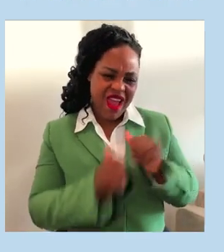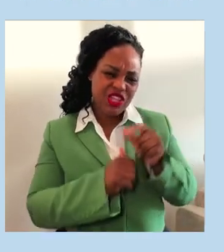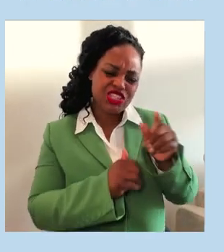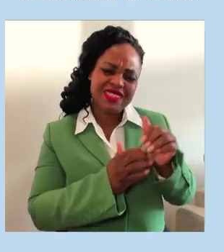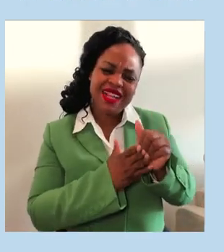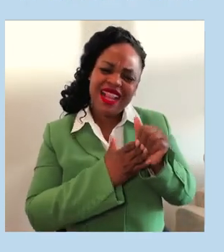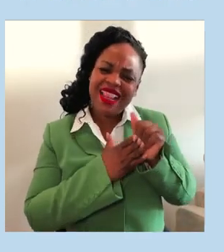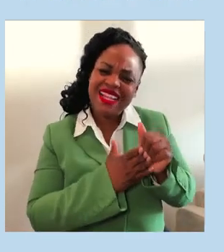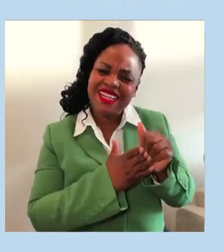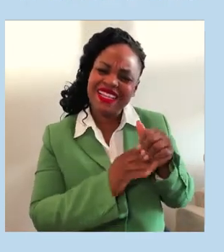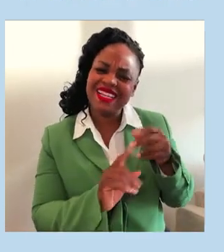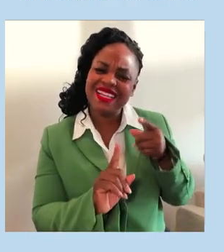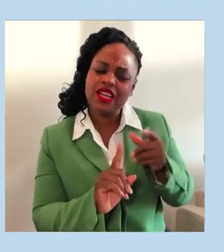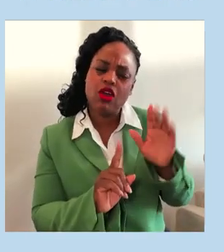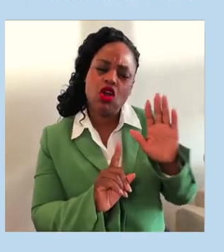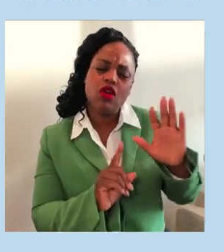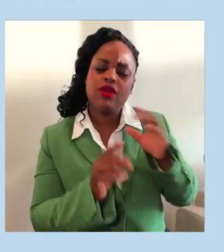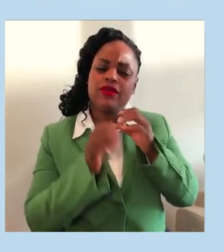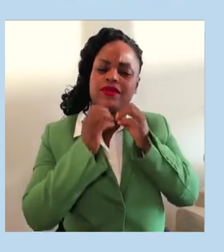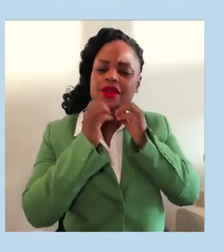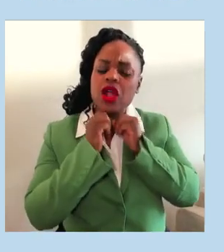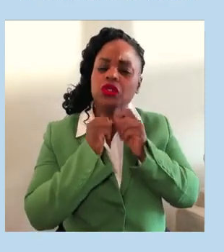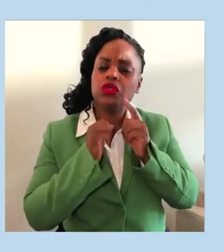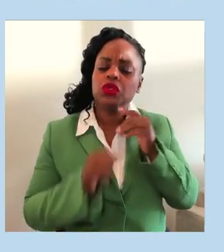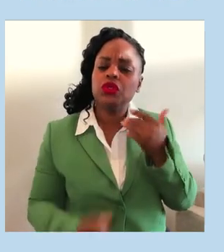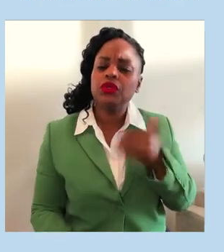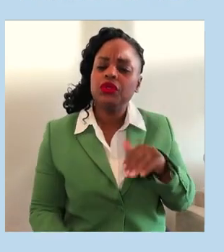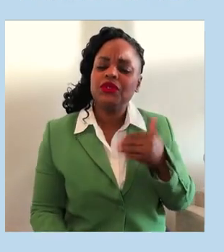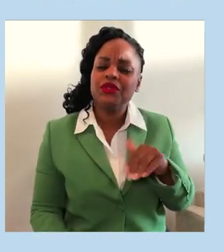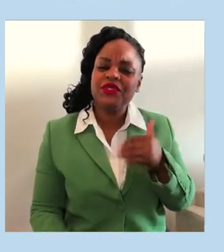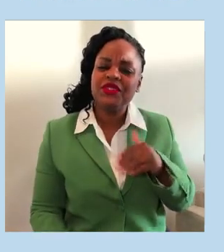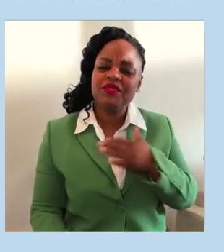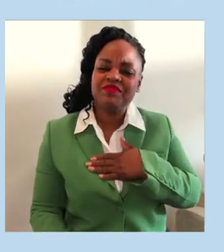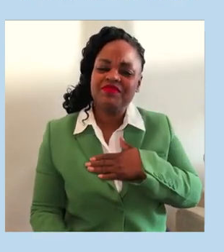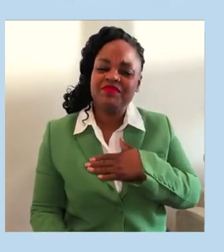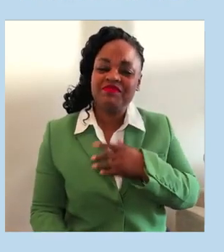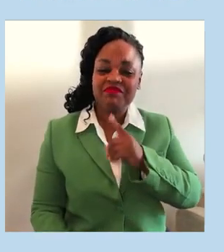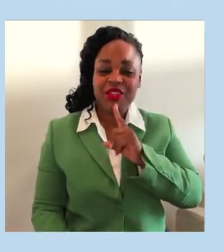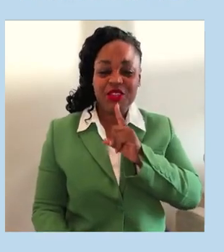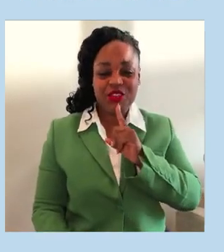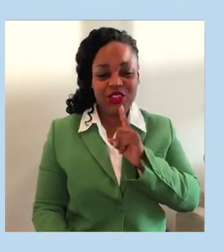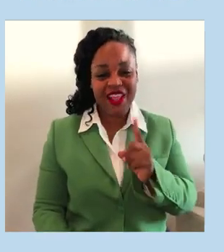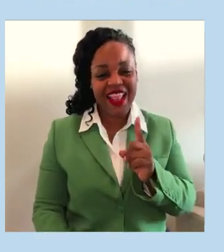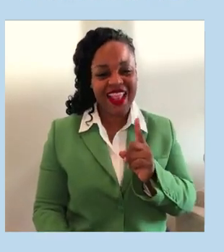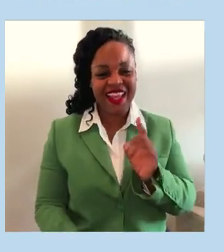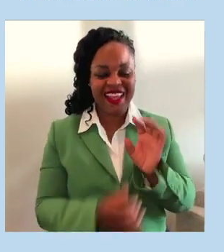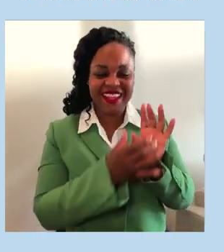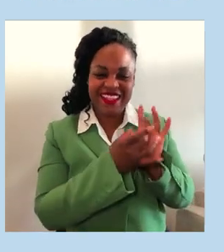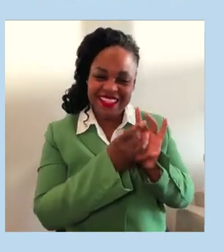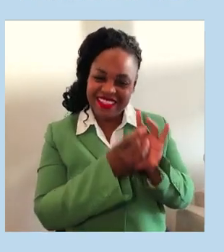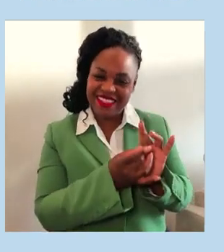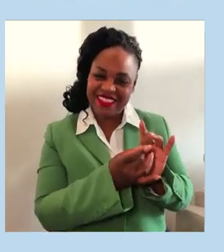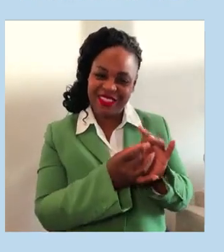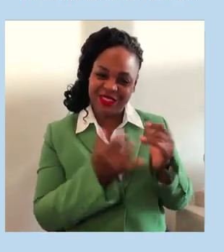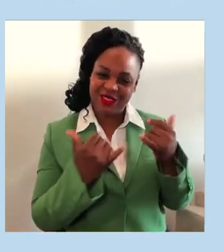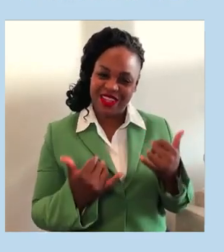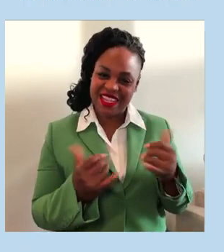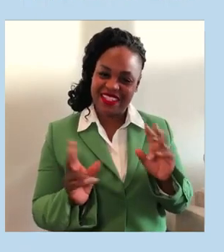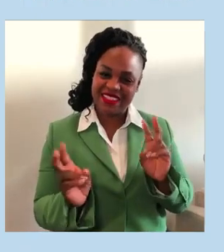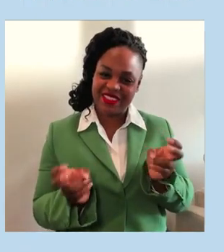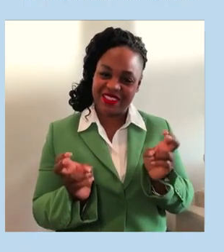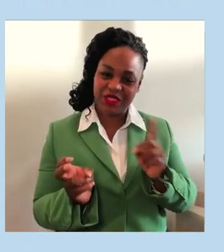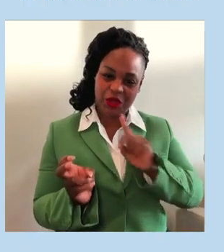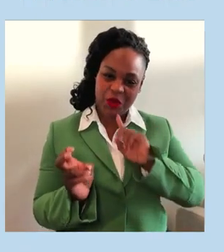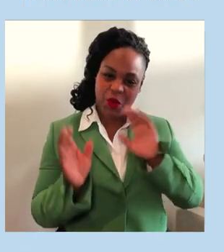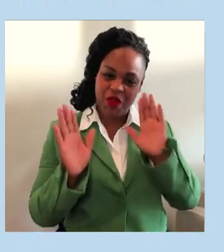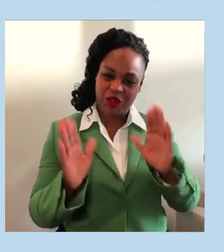she referenced, and those are so salient and so essential here today. So, Shalanda, just great to be with you. Thank you to Jen